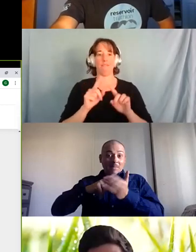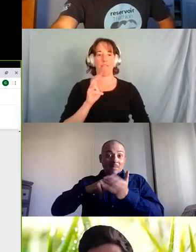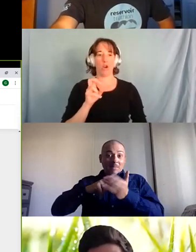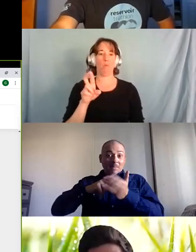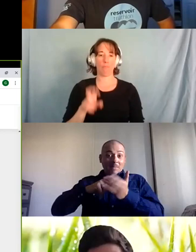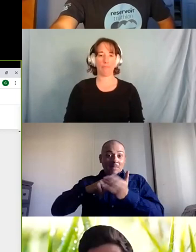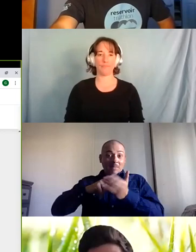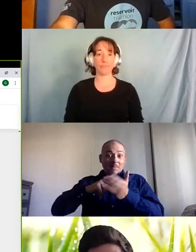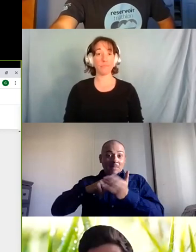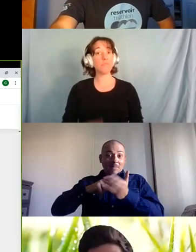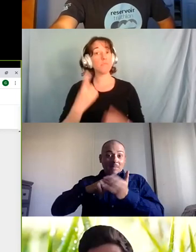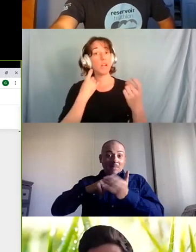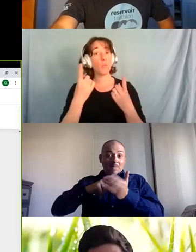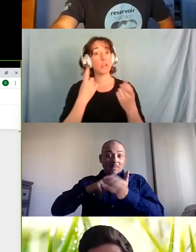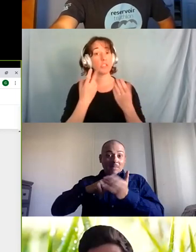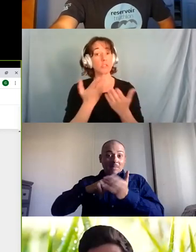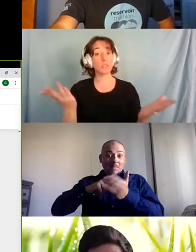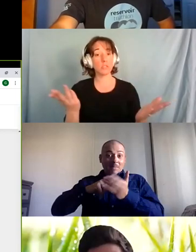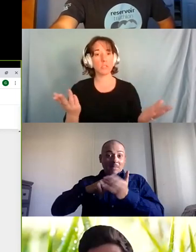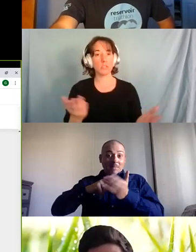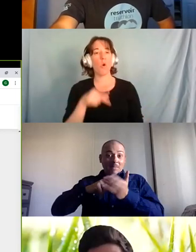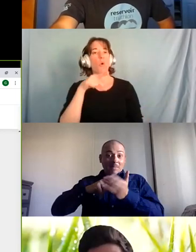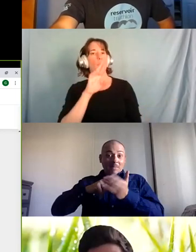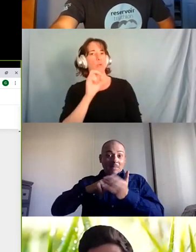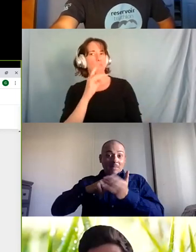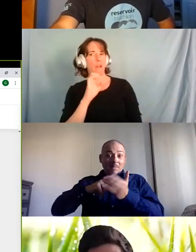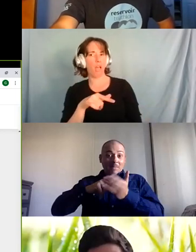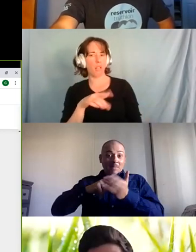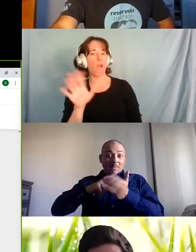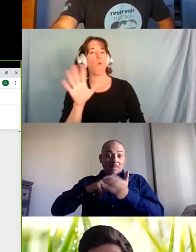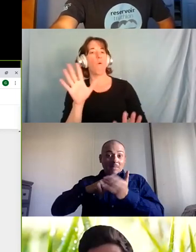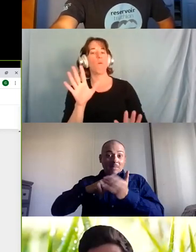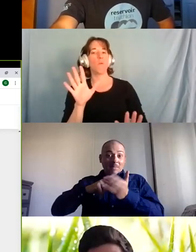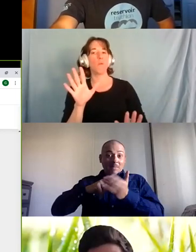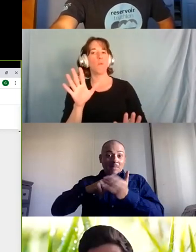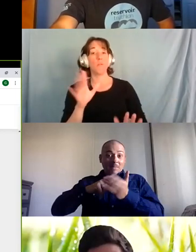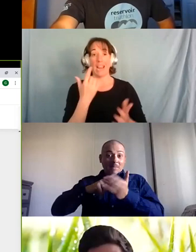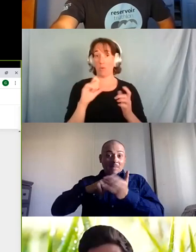Any questions? All right. Oh, Sorry. Any questions here?